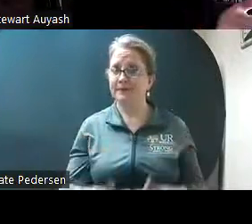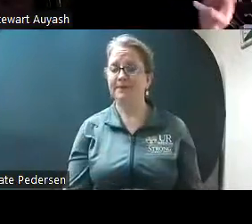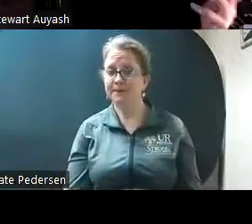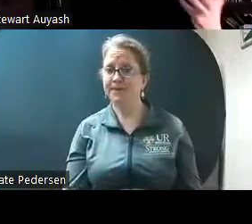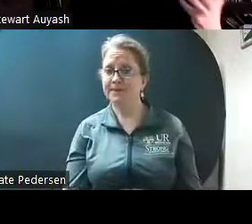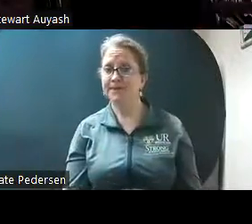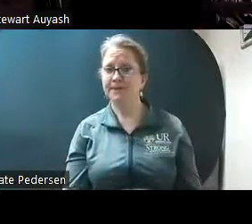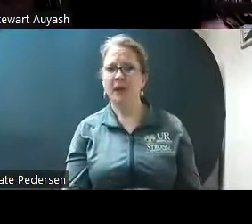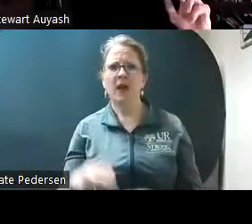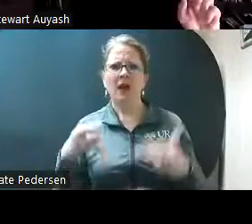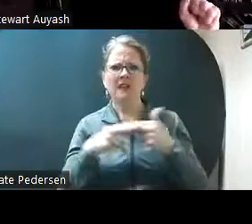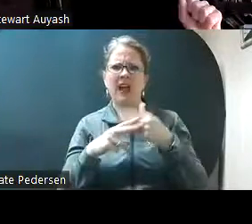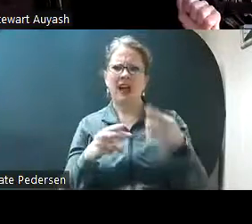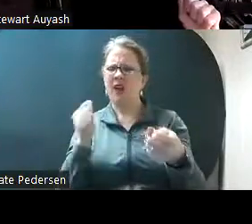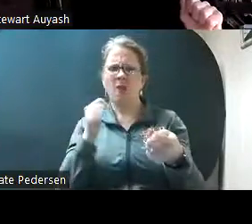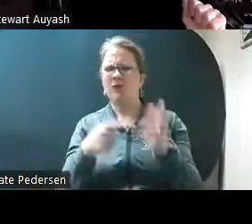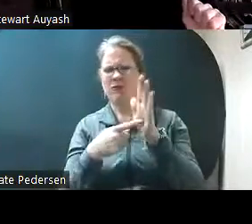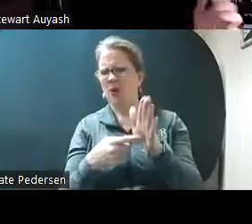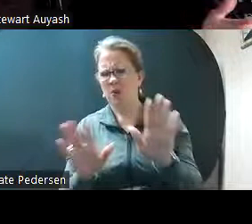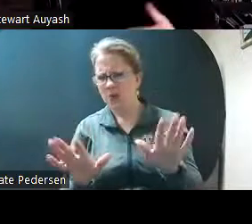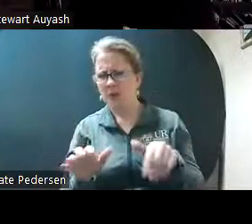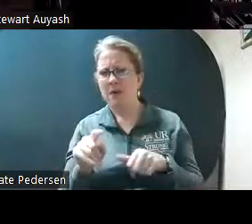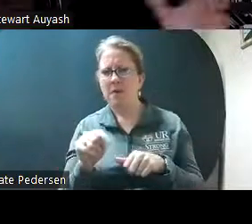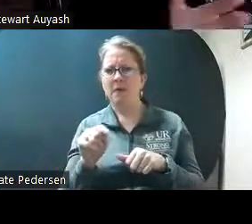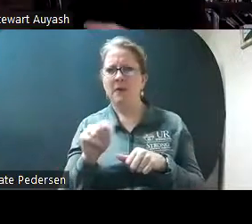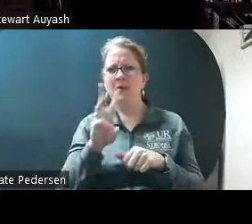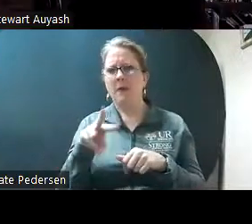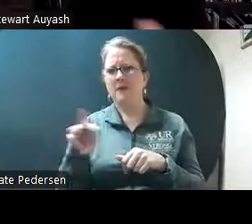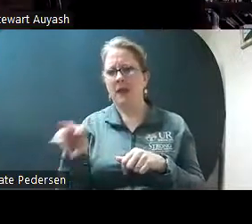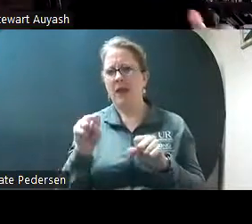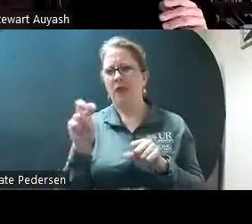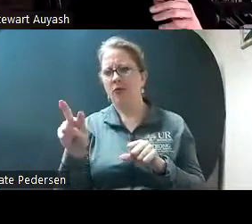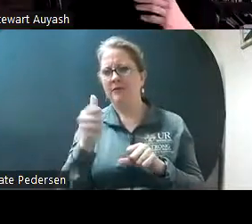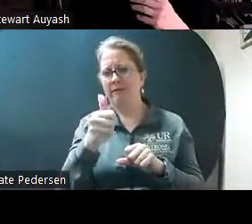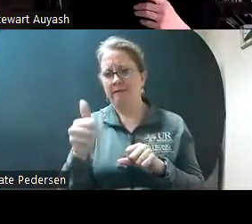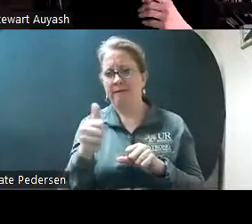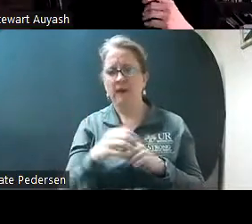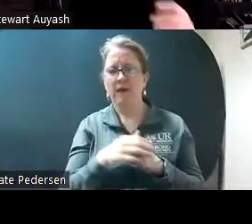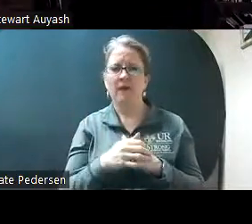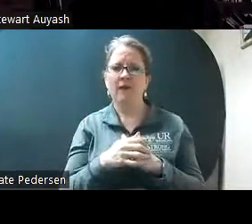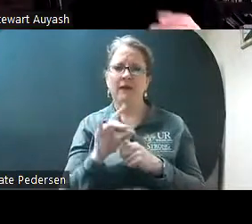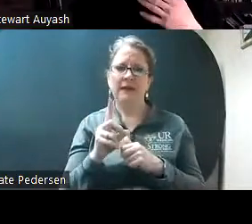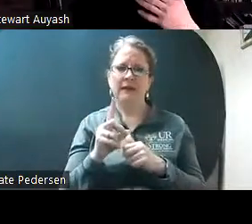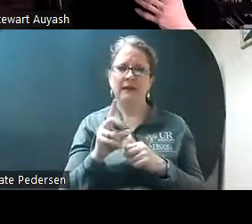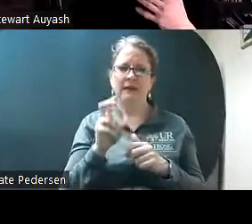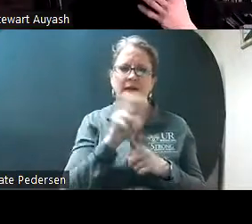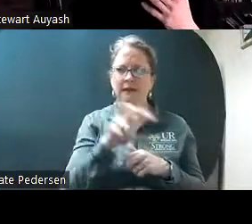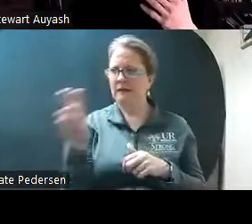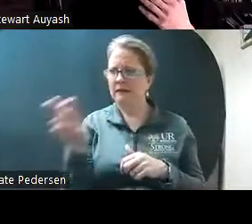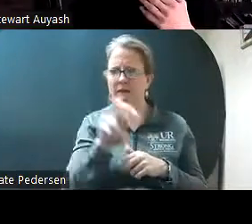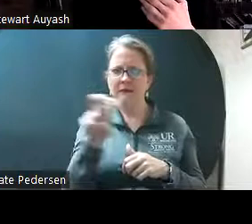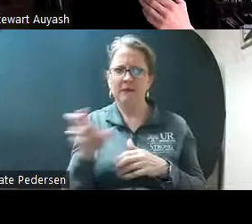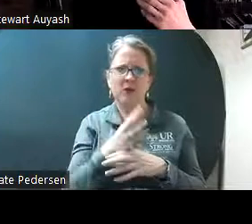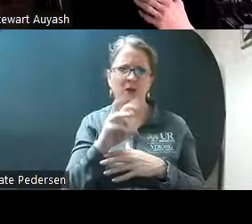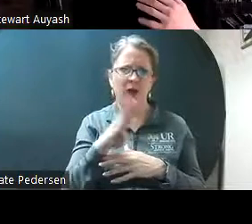Now I have a slide. I'm not going to show you this, but it's actually a website, and rather than going back and forth between the web and here, I can just